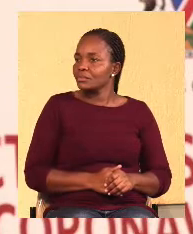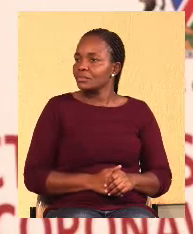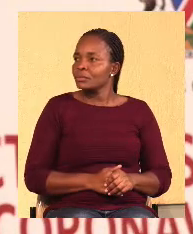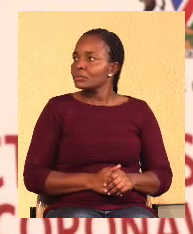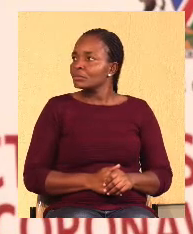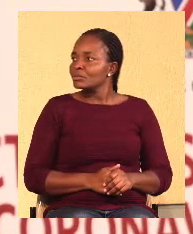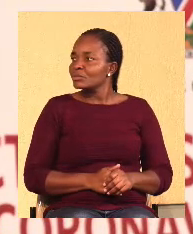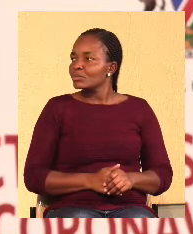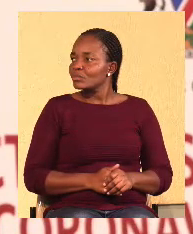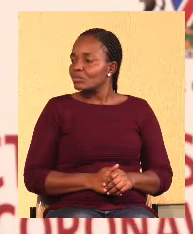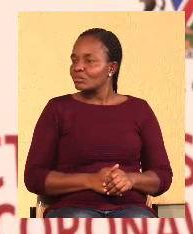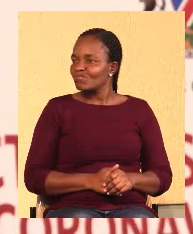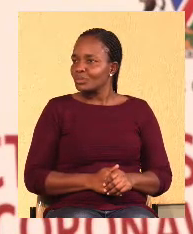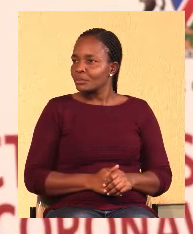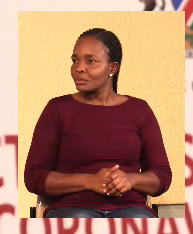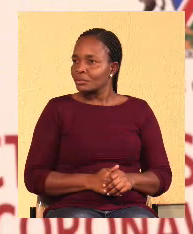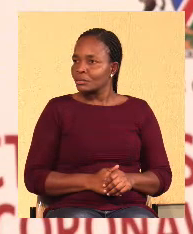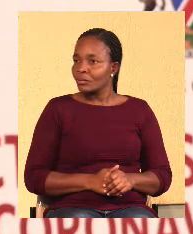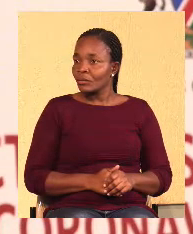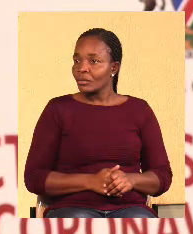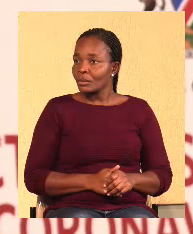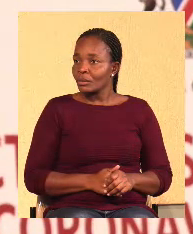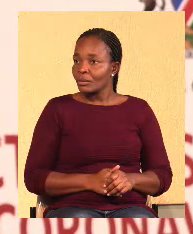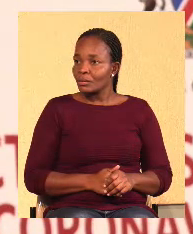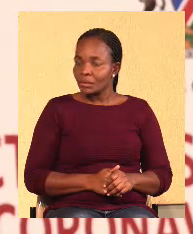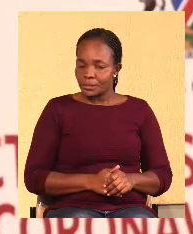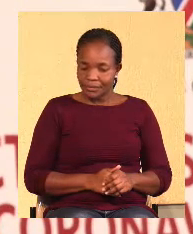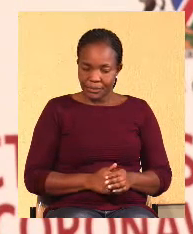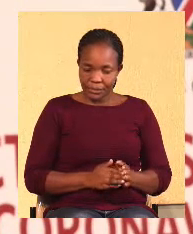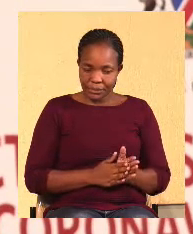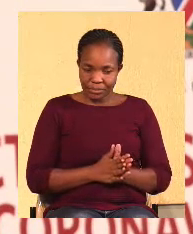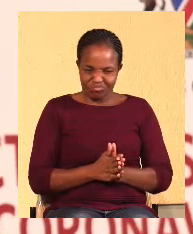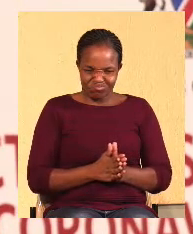now the whole country is really in a